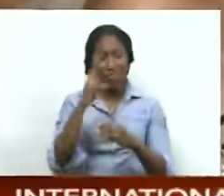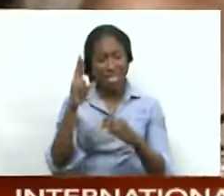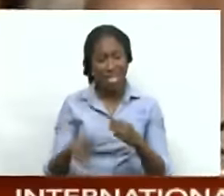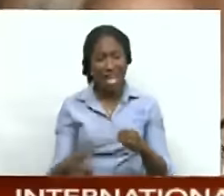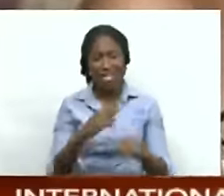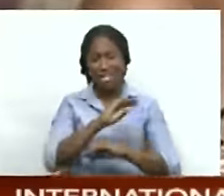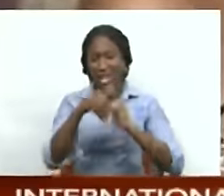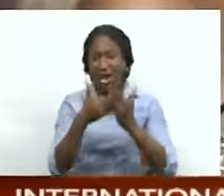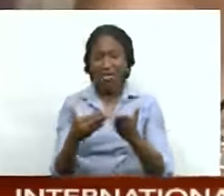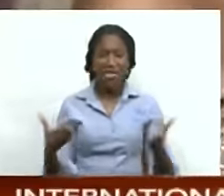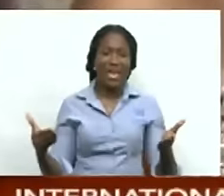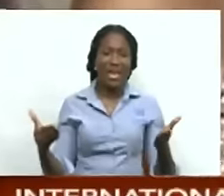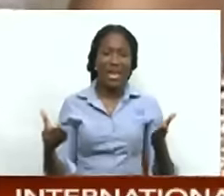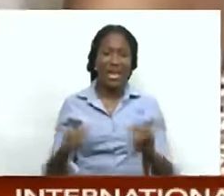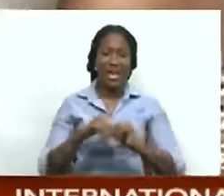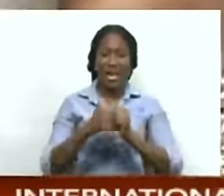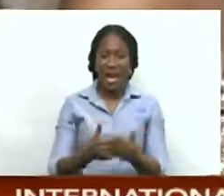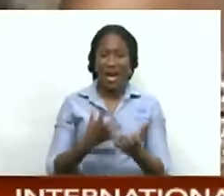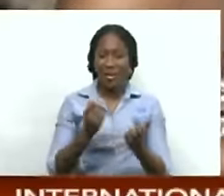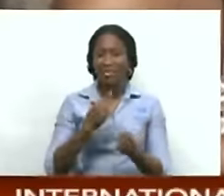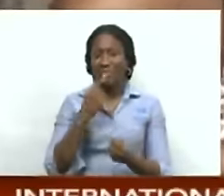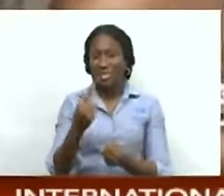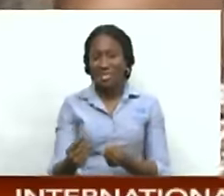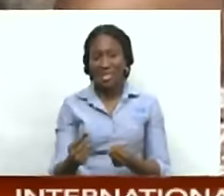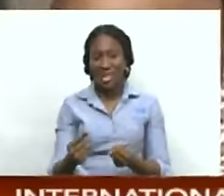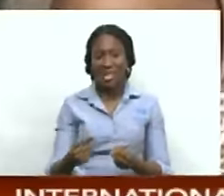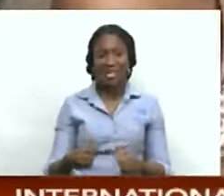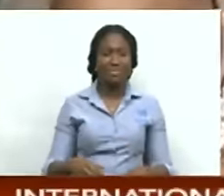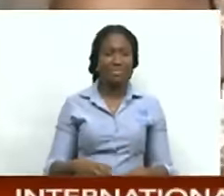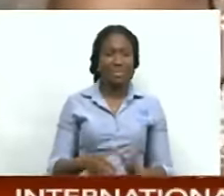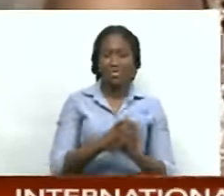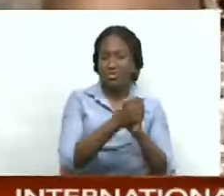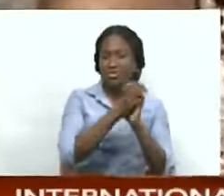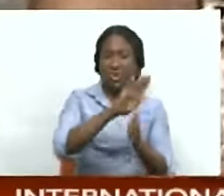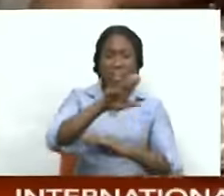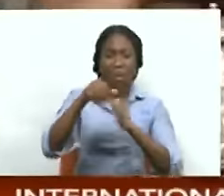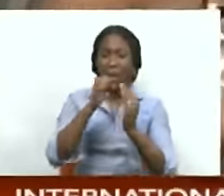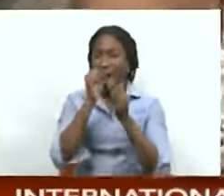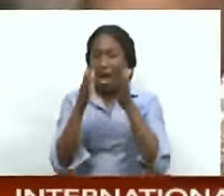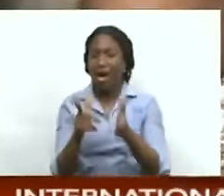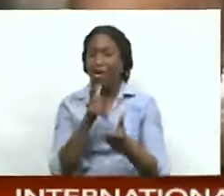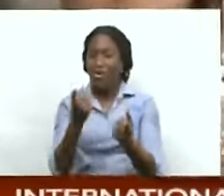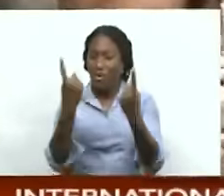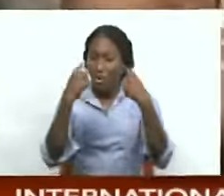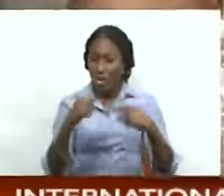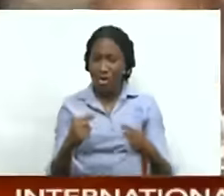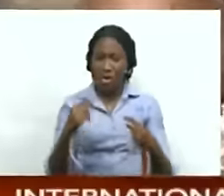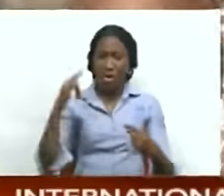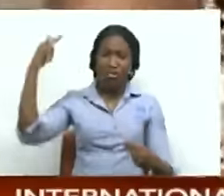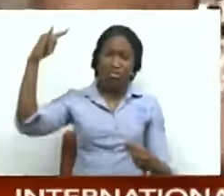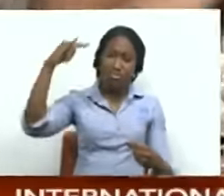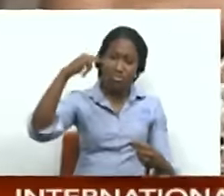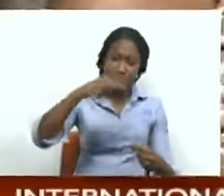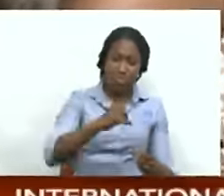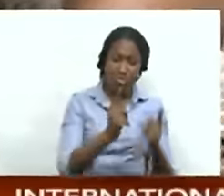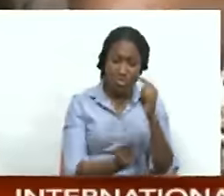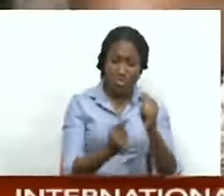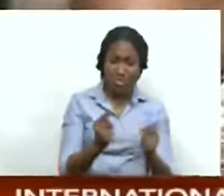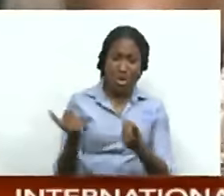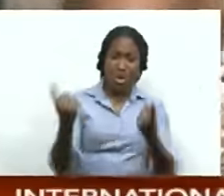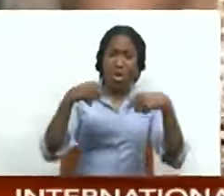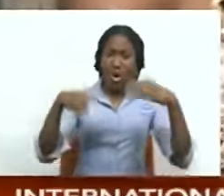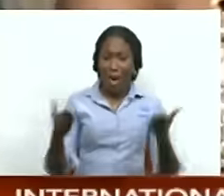down. I just want to say big up to all the artists that came out, took a plane, flew down, got here on time. The vibes